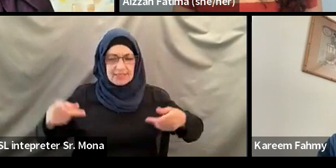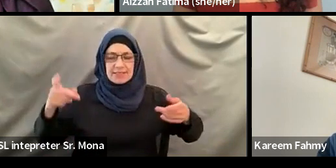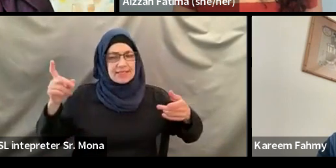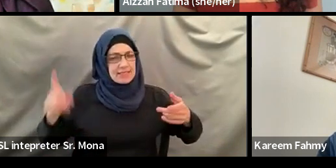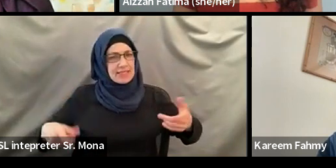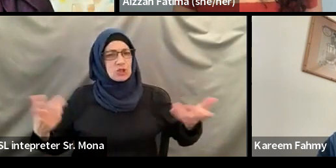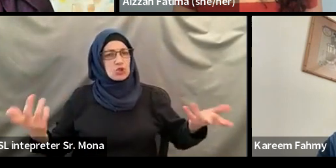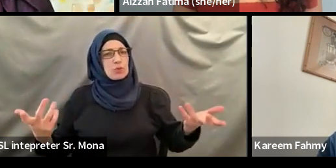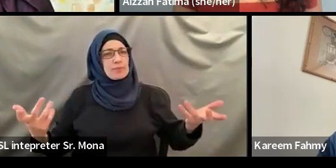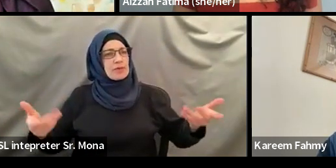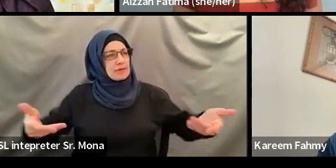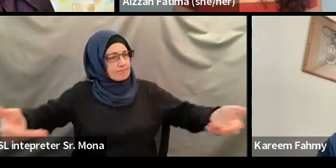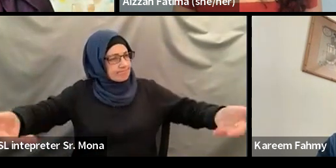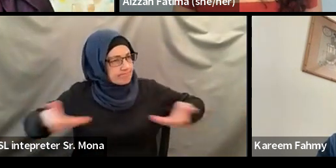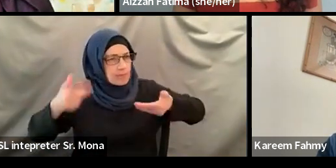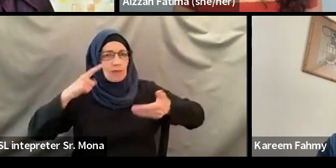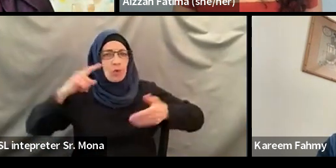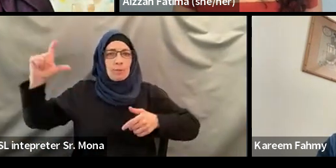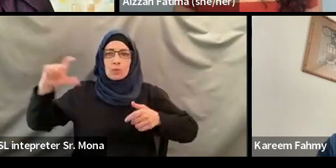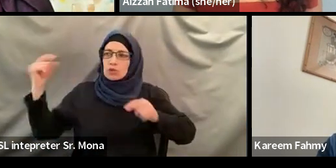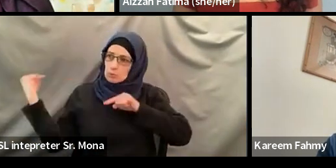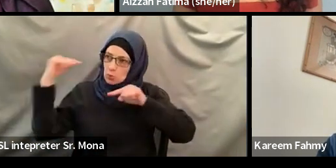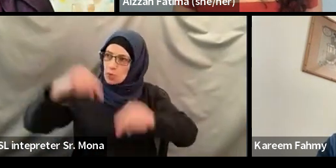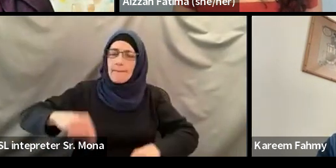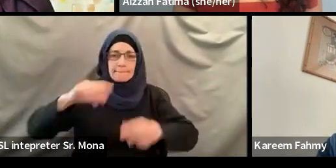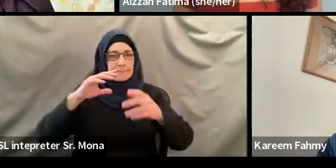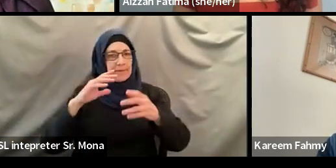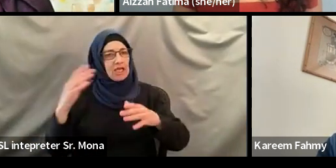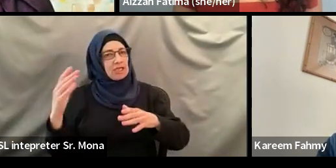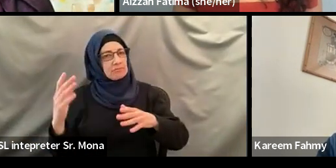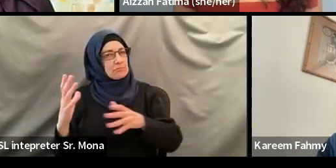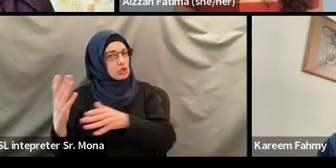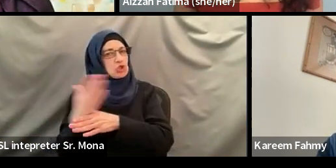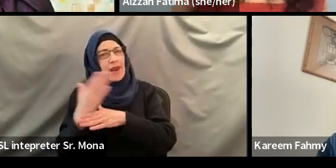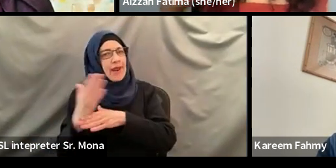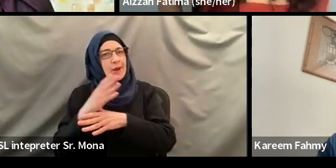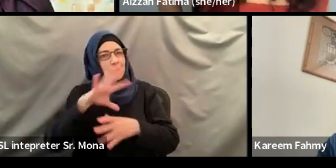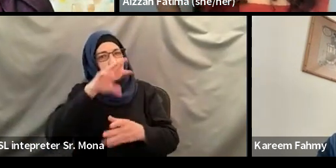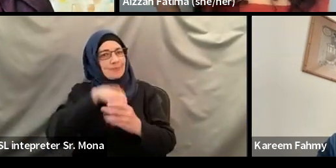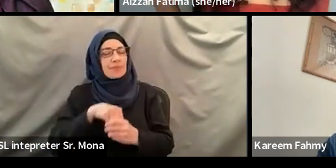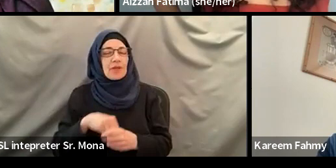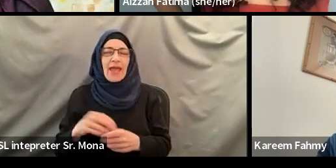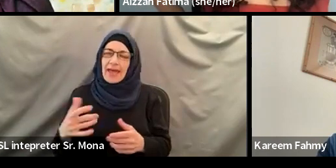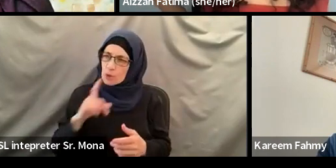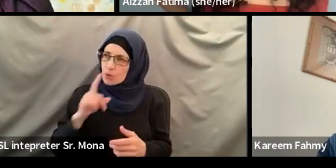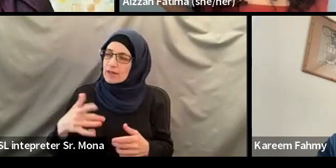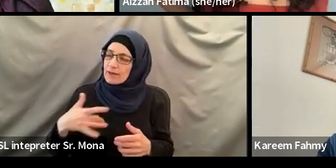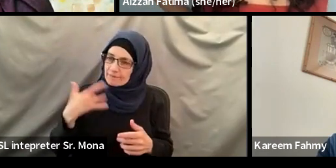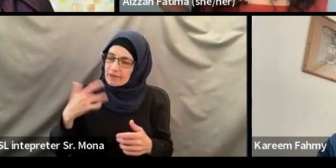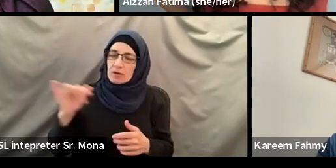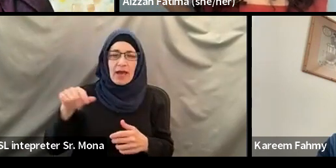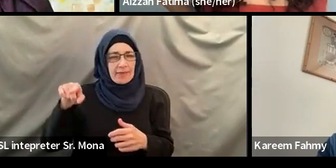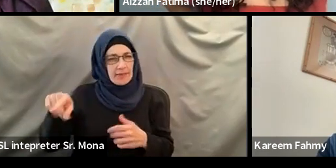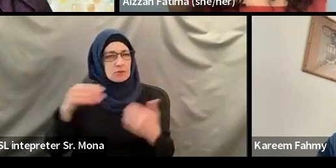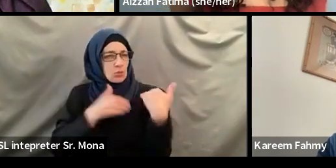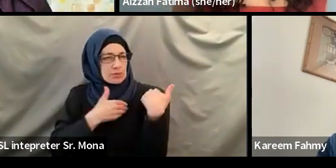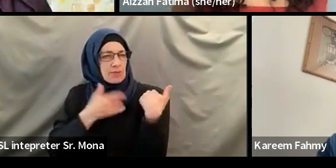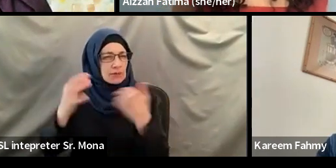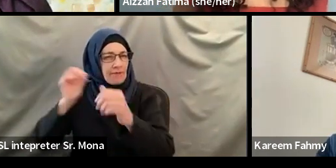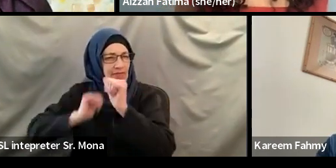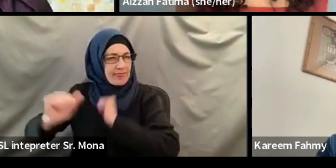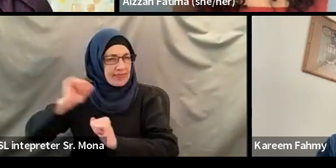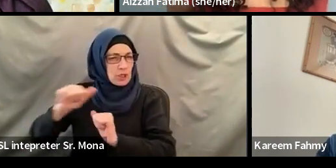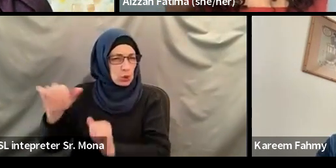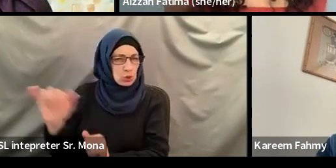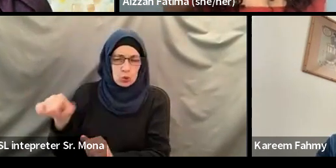share in the moment. And I find that that a lot of that is on the theaters too, to make it a place where